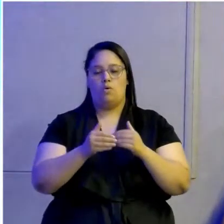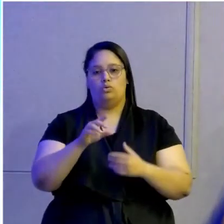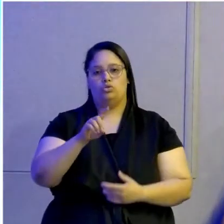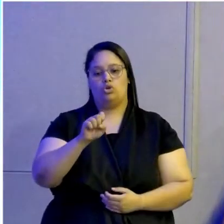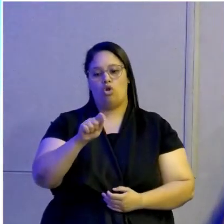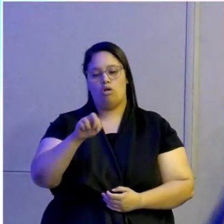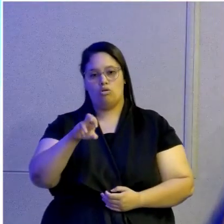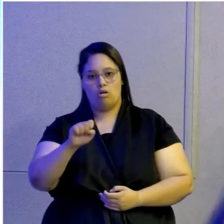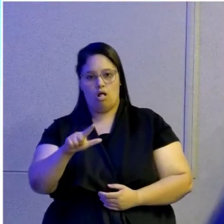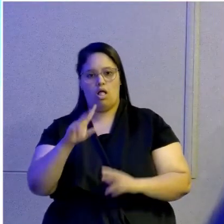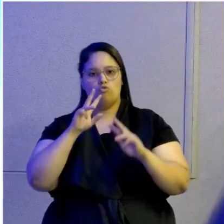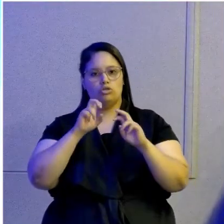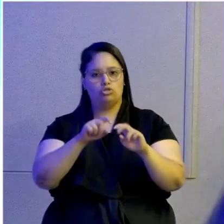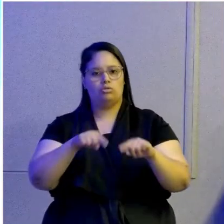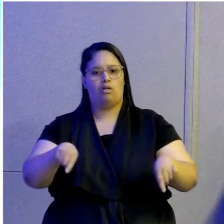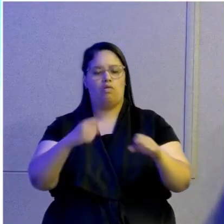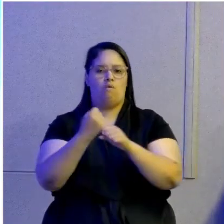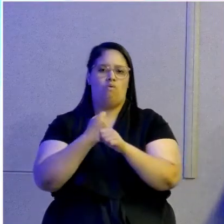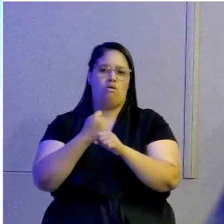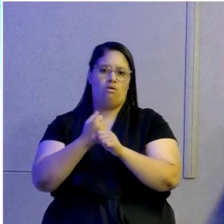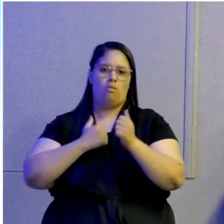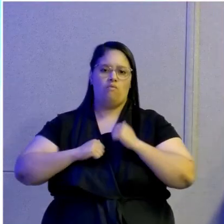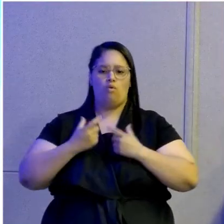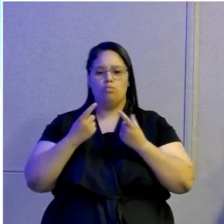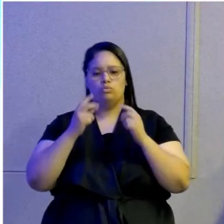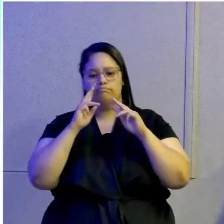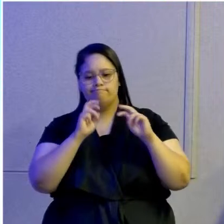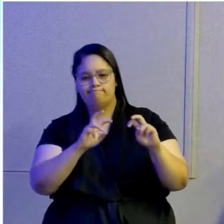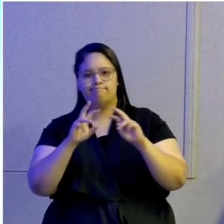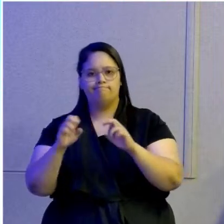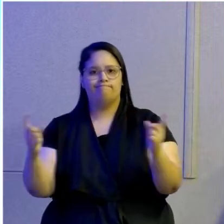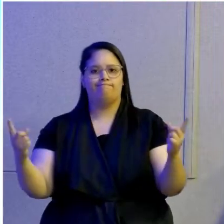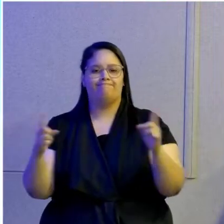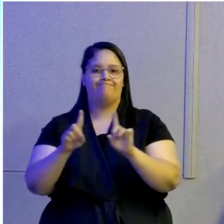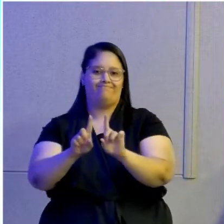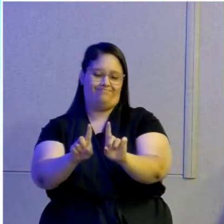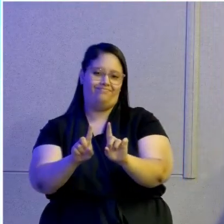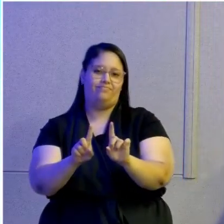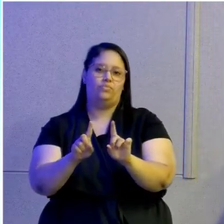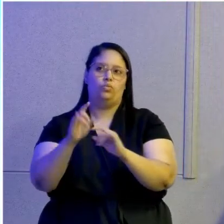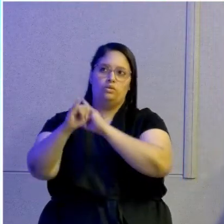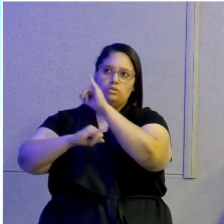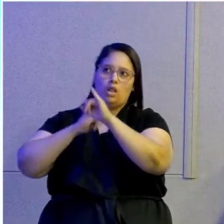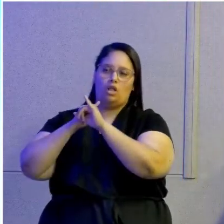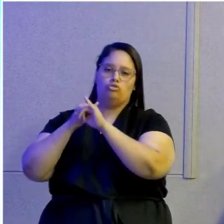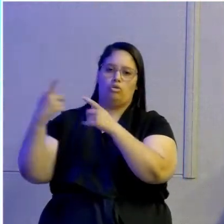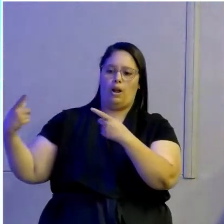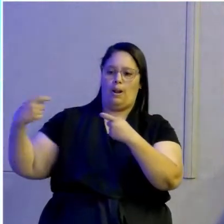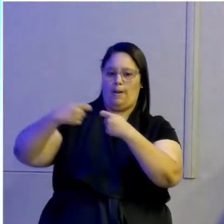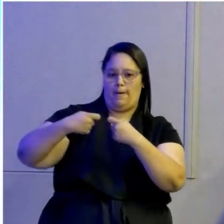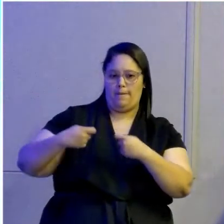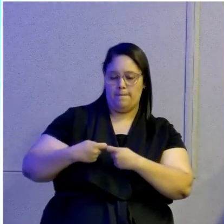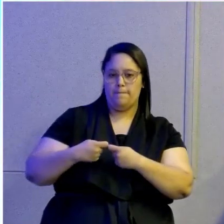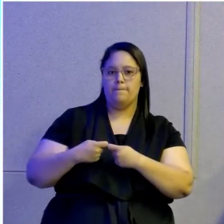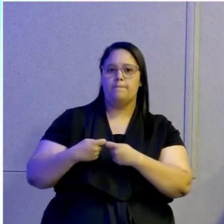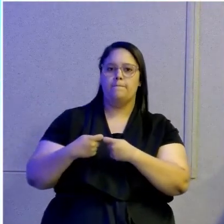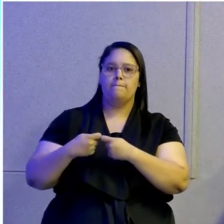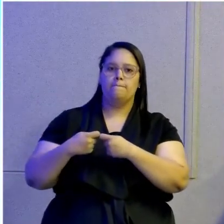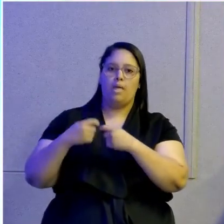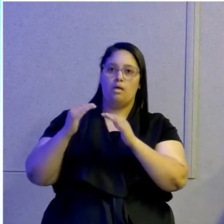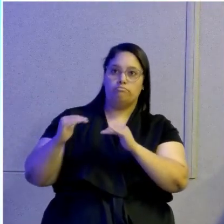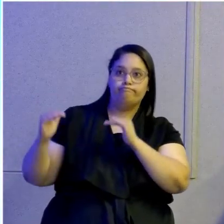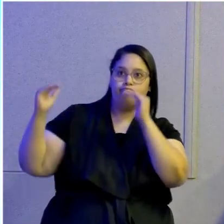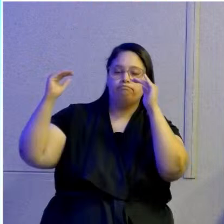and research to work and perform research side by side with international collaborators at a scale and depth